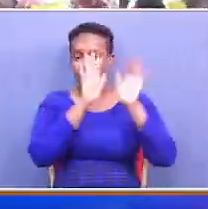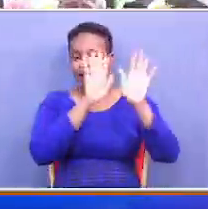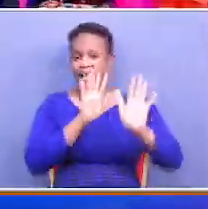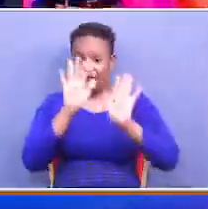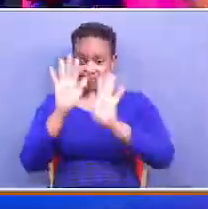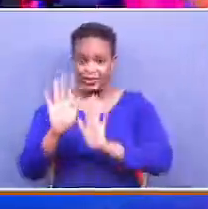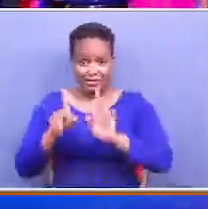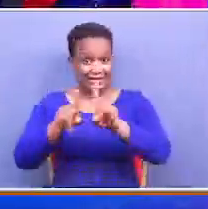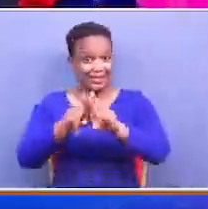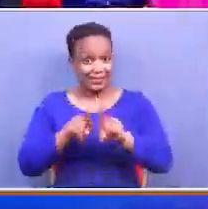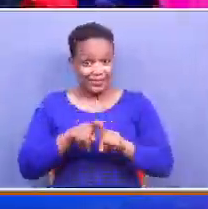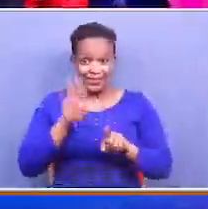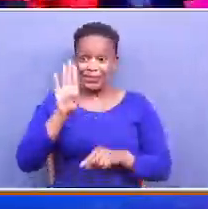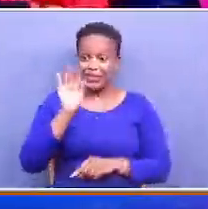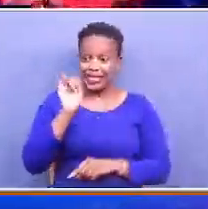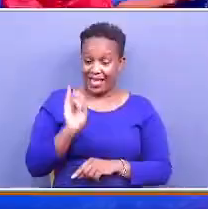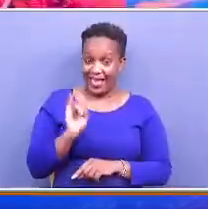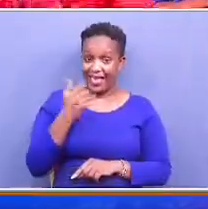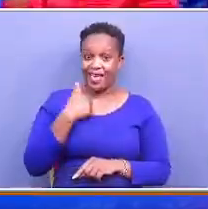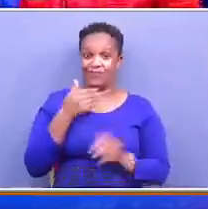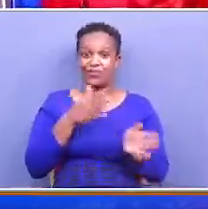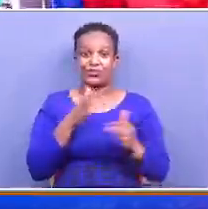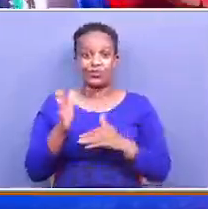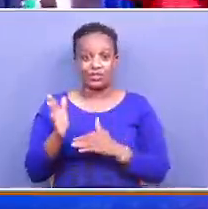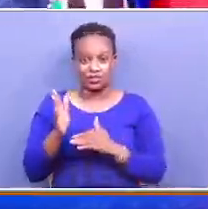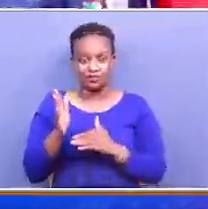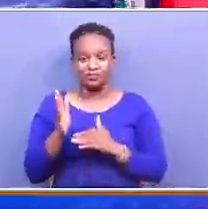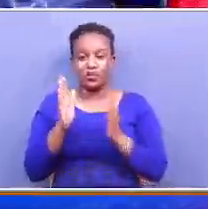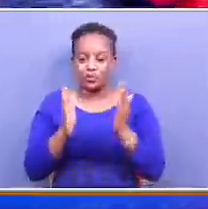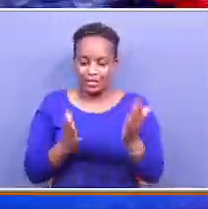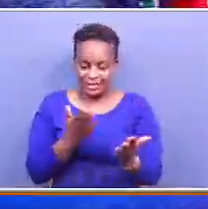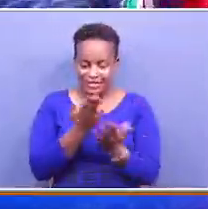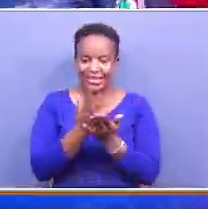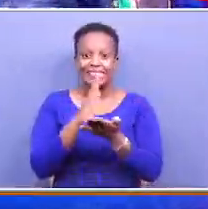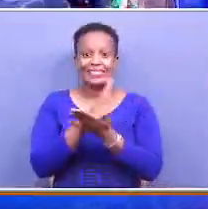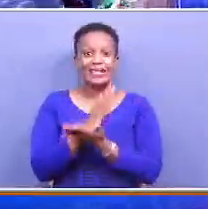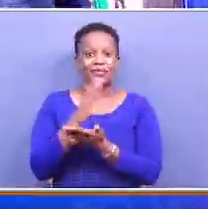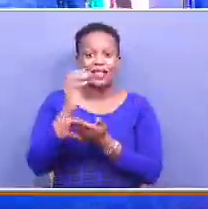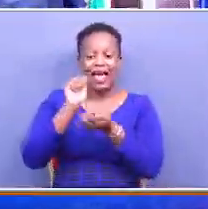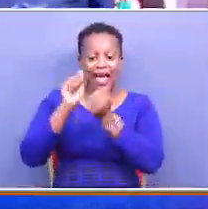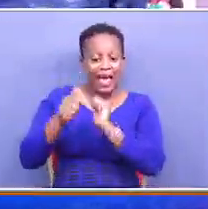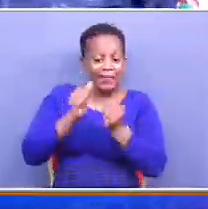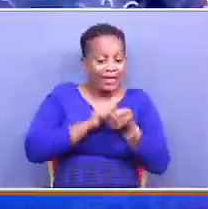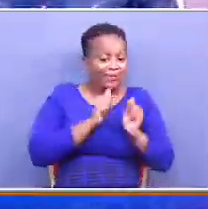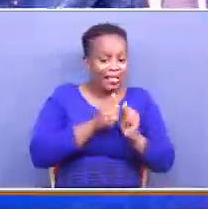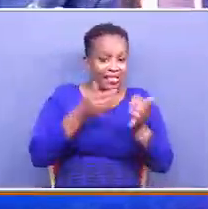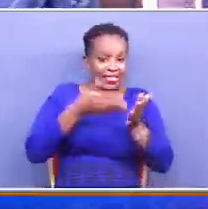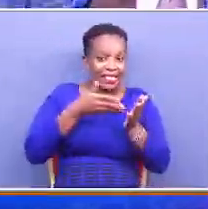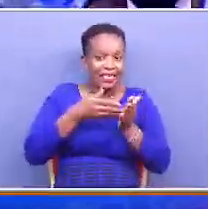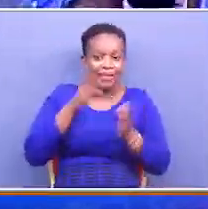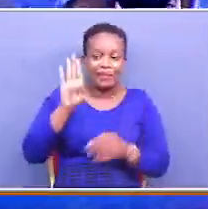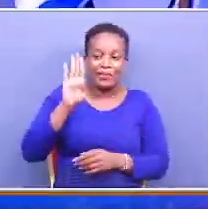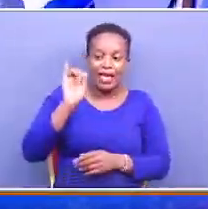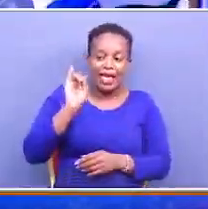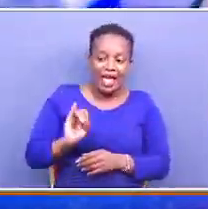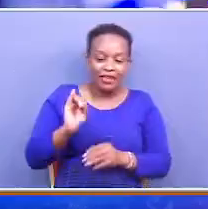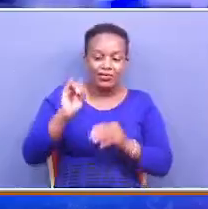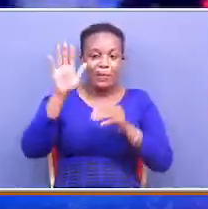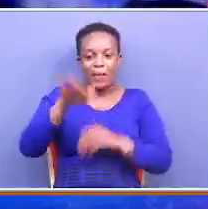conversations. BBI proponents also have an opportunity to present some of the amendments in the BBI to Parliament